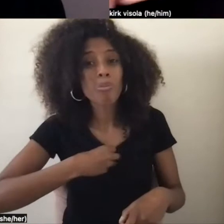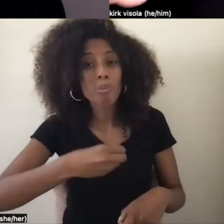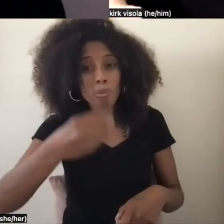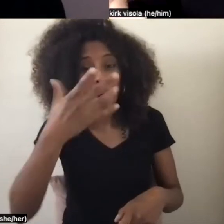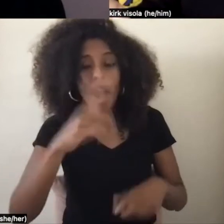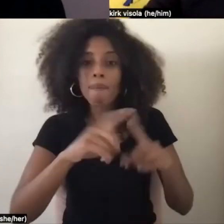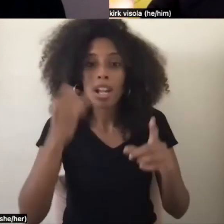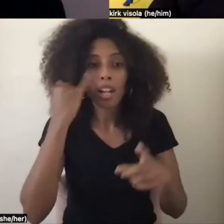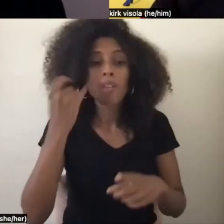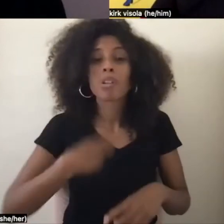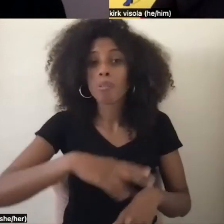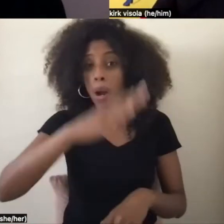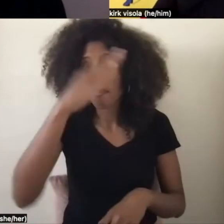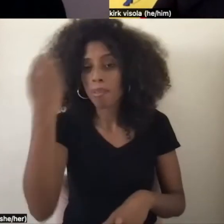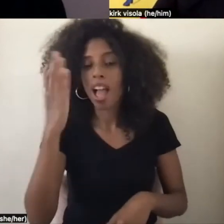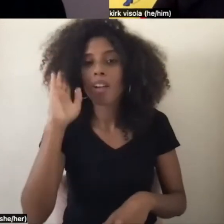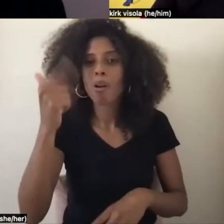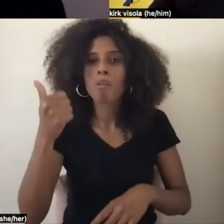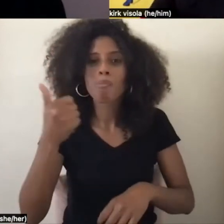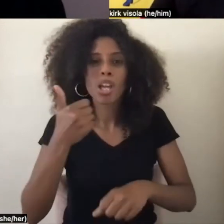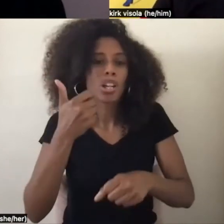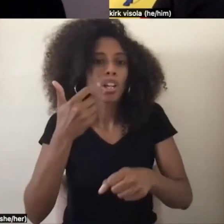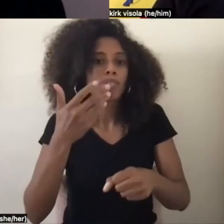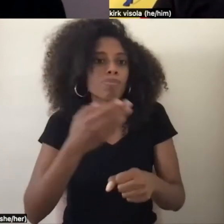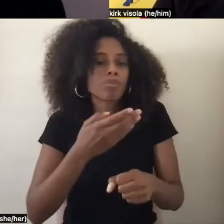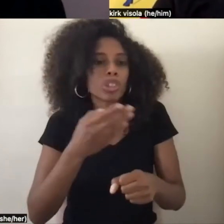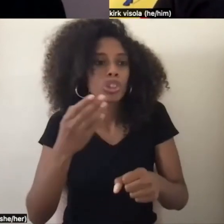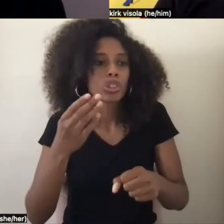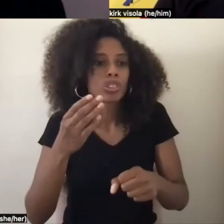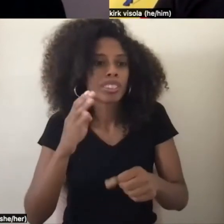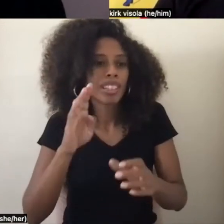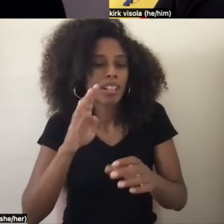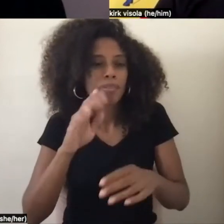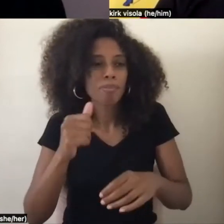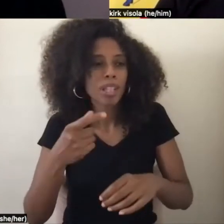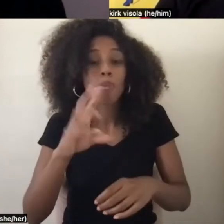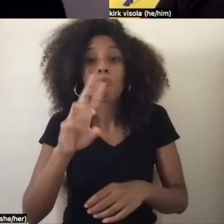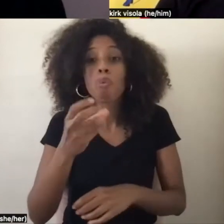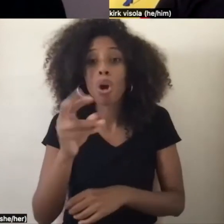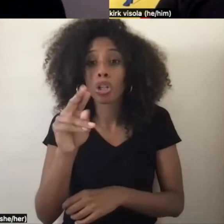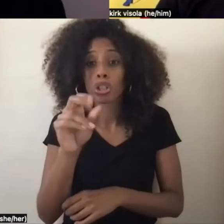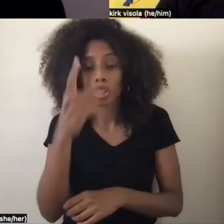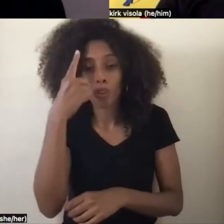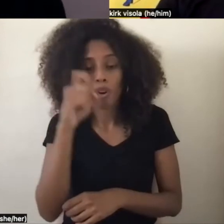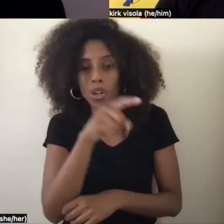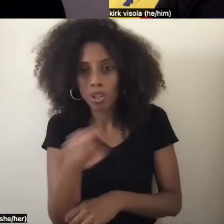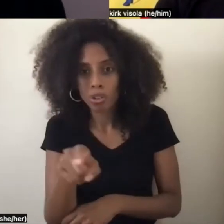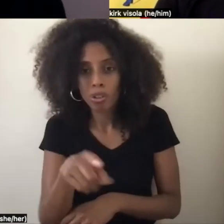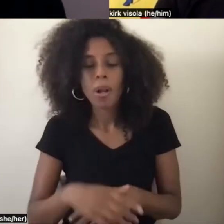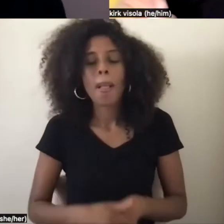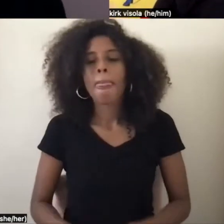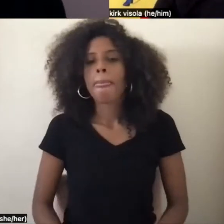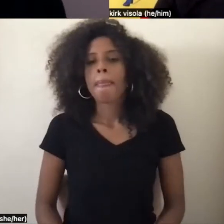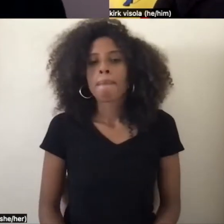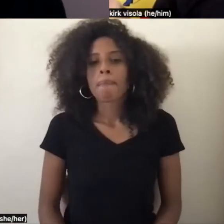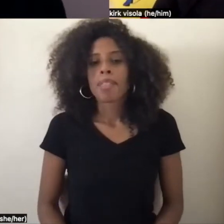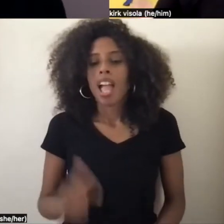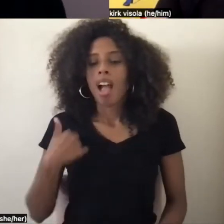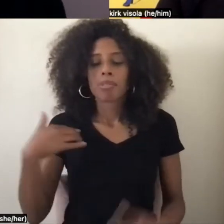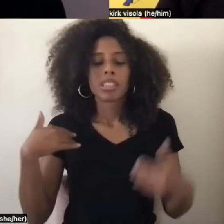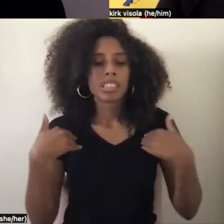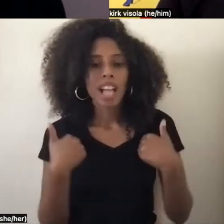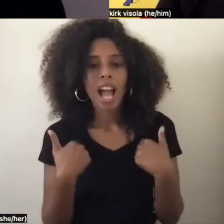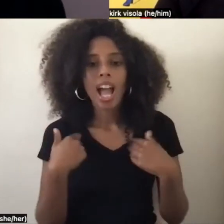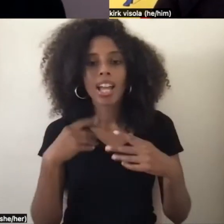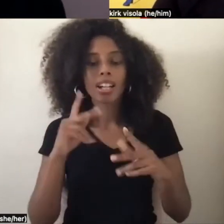you have helped shield you from all the atrocities that we suffer. And I'm just tired of people